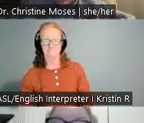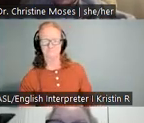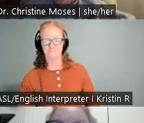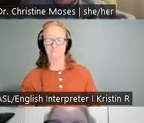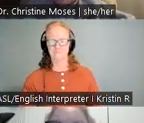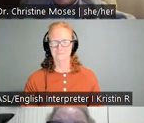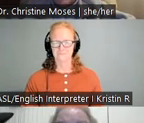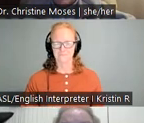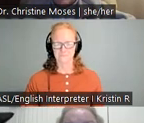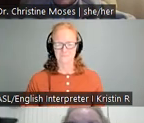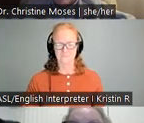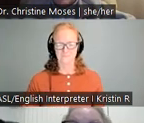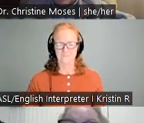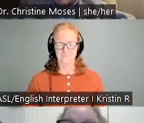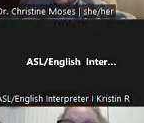Beautiful.